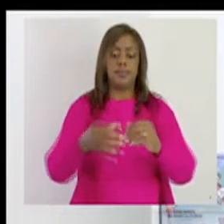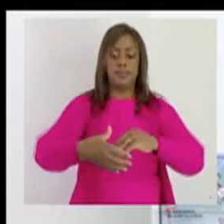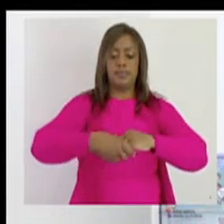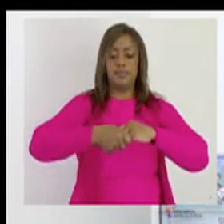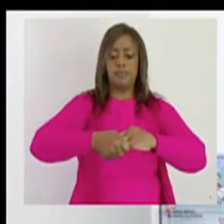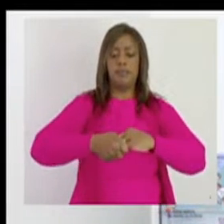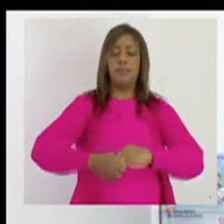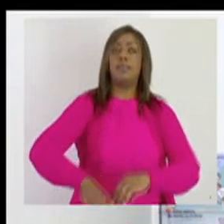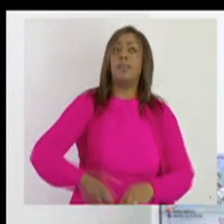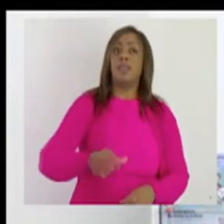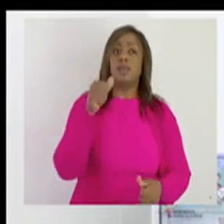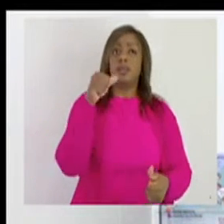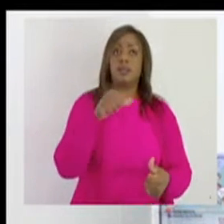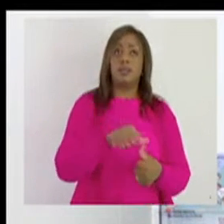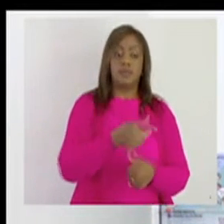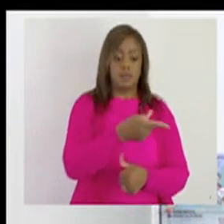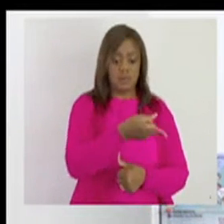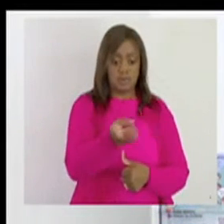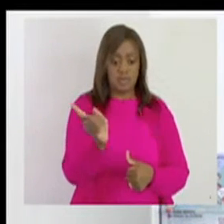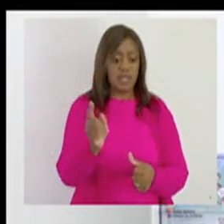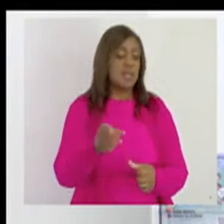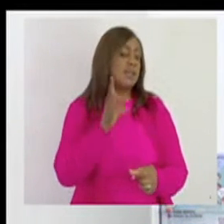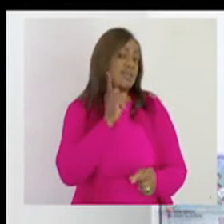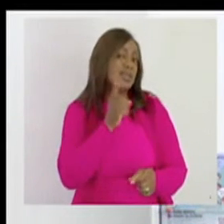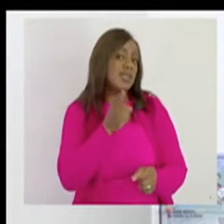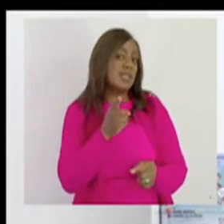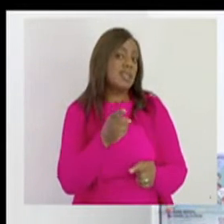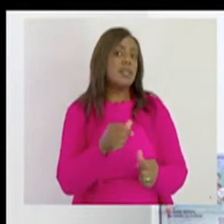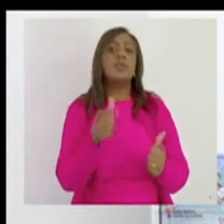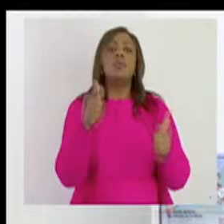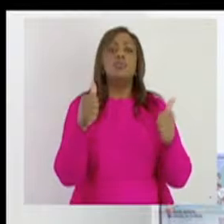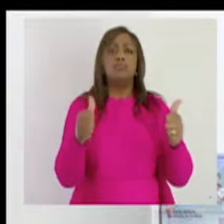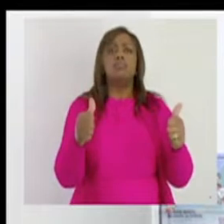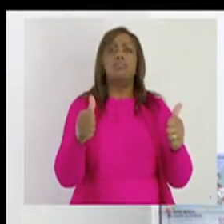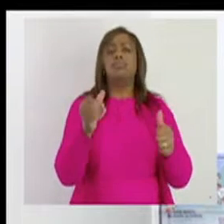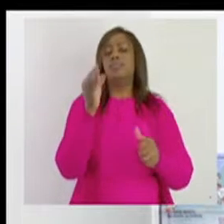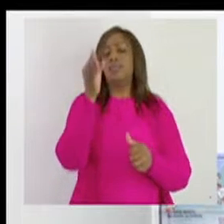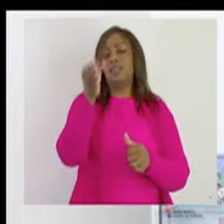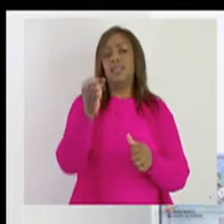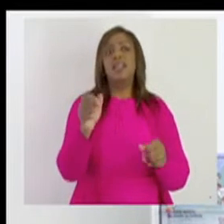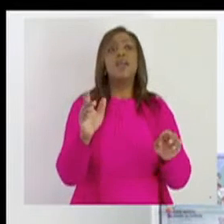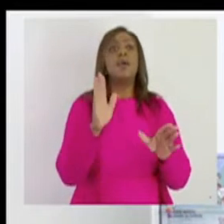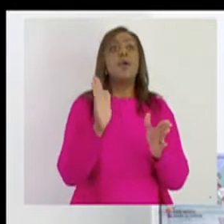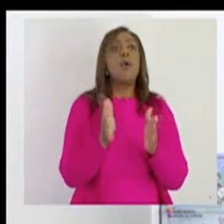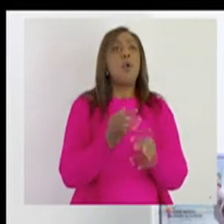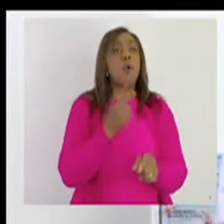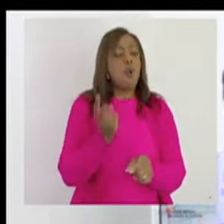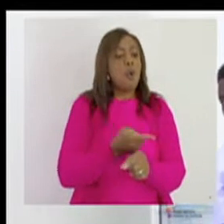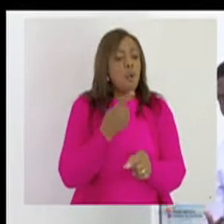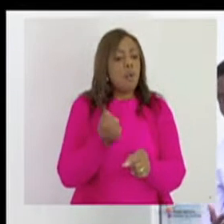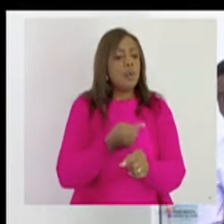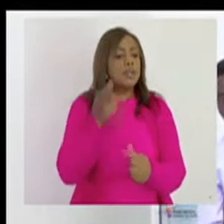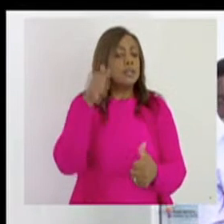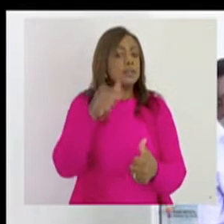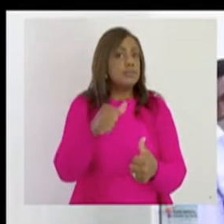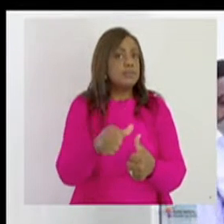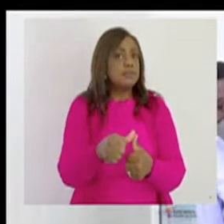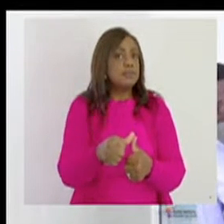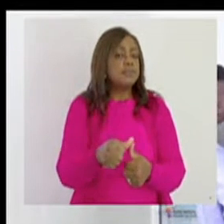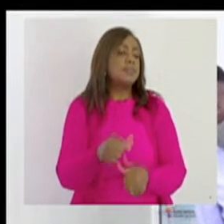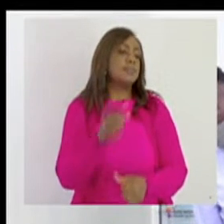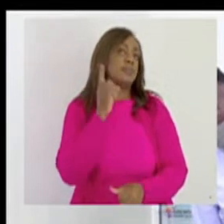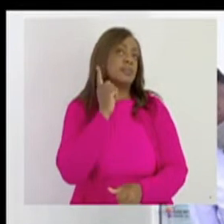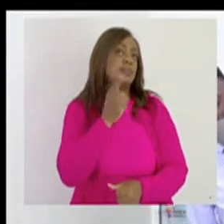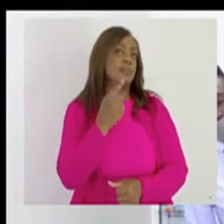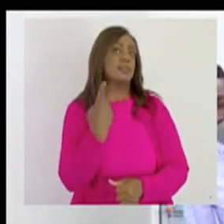many more. So long as you make sure that the thing that you are doing is safe, it will not result in you getting some other STDs such as HIV